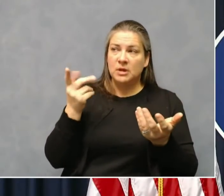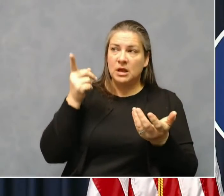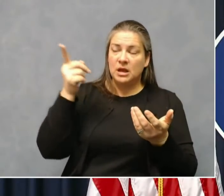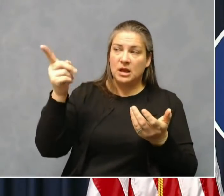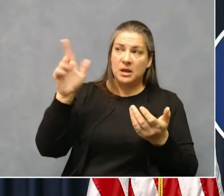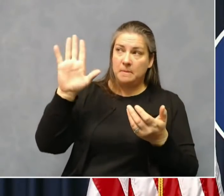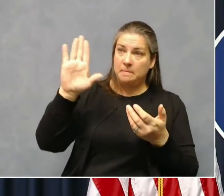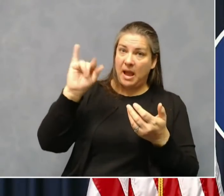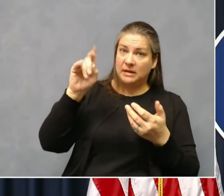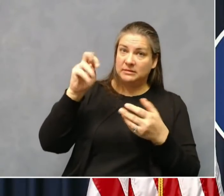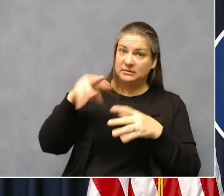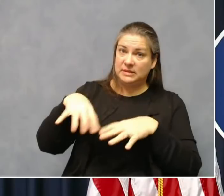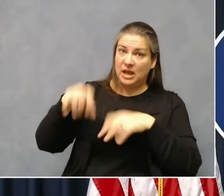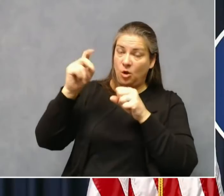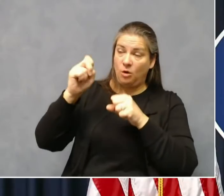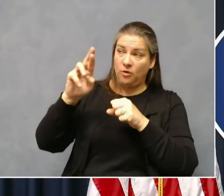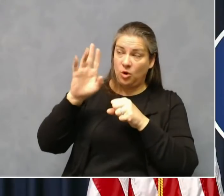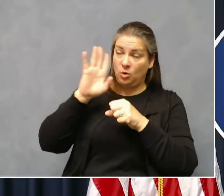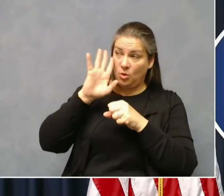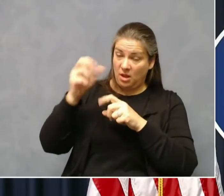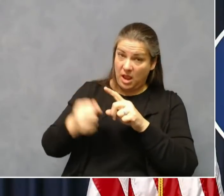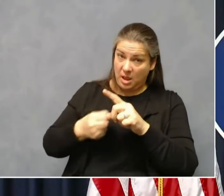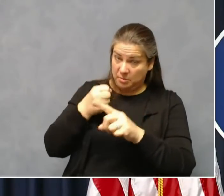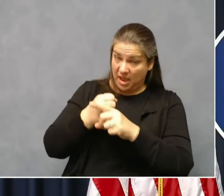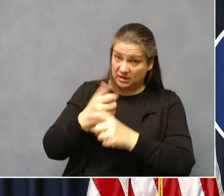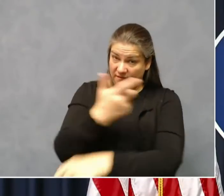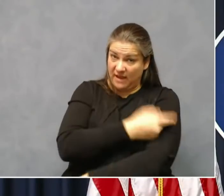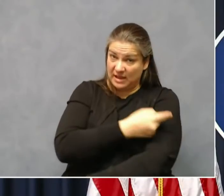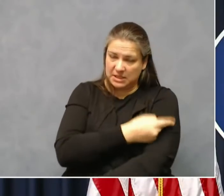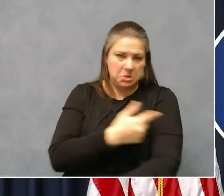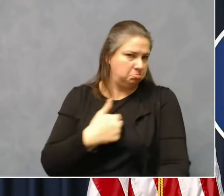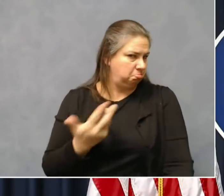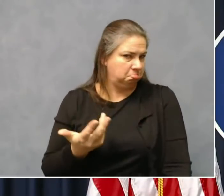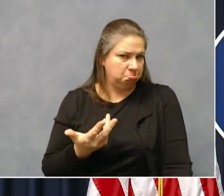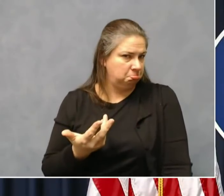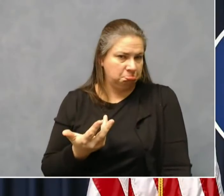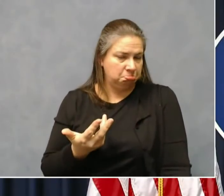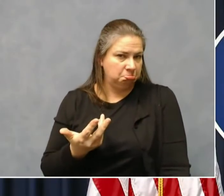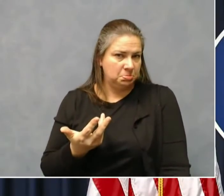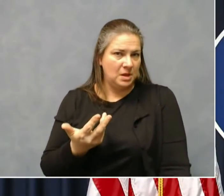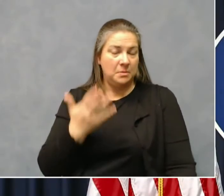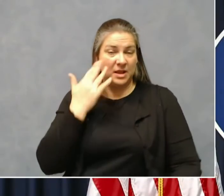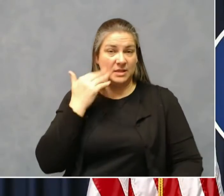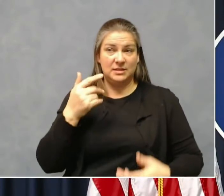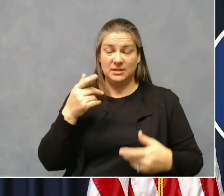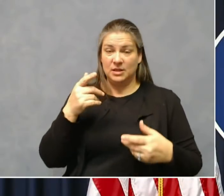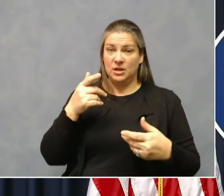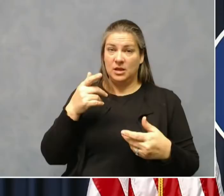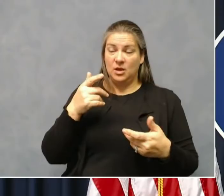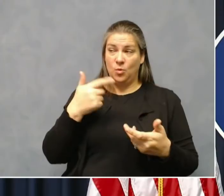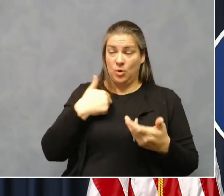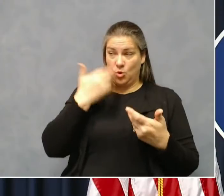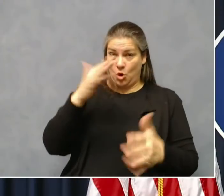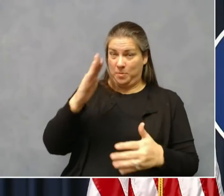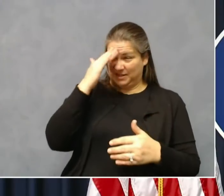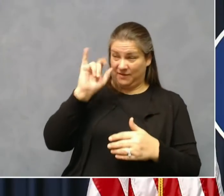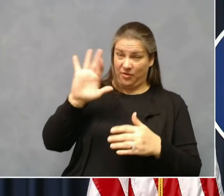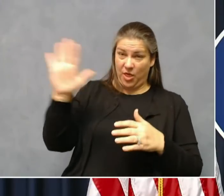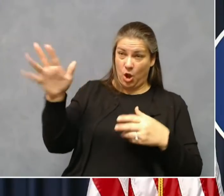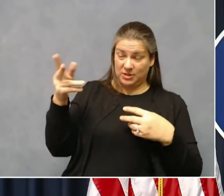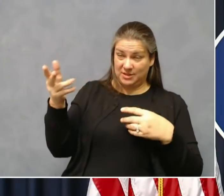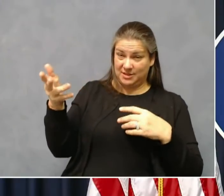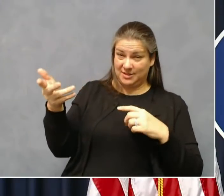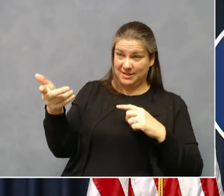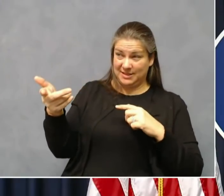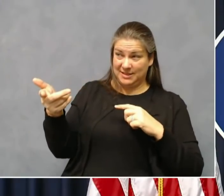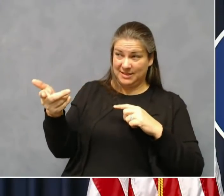not sure if there was going to be, based on the rocky transition, we would see it yet, though. We're still dealing with really the